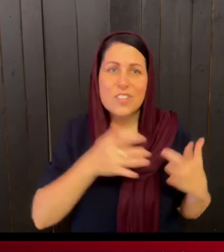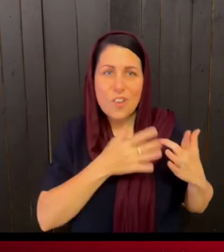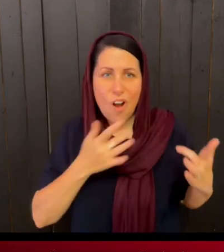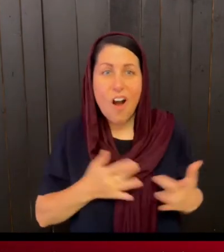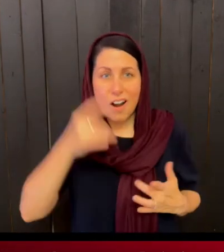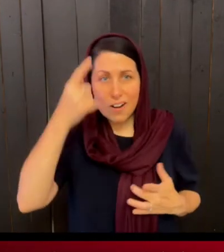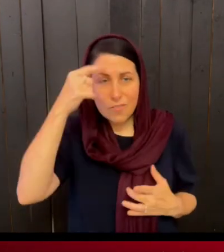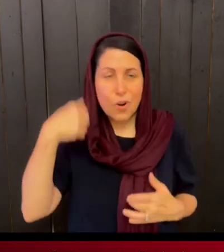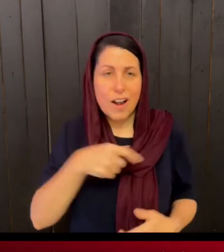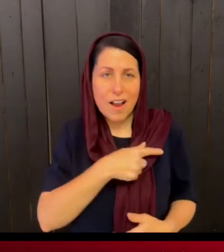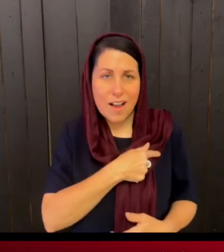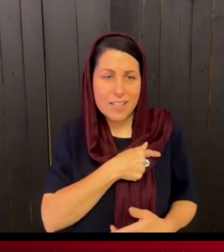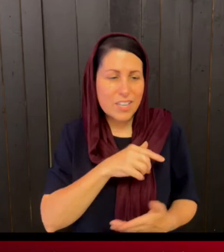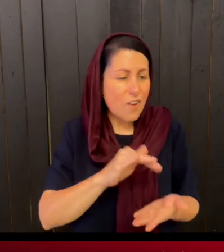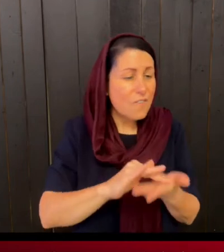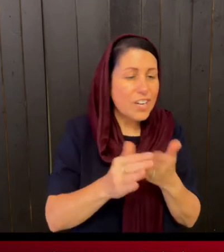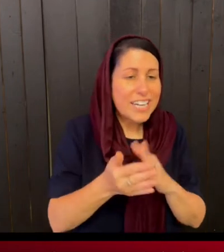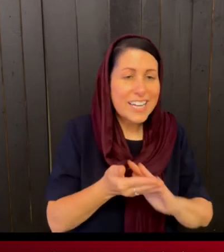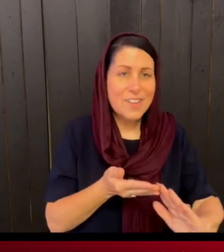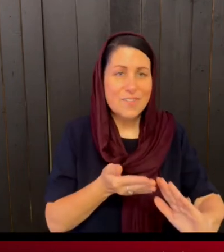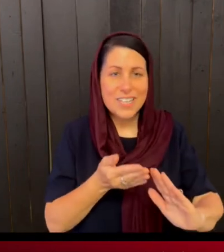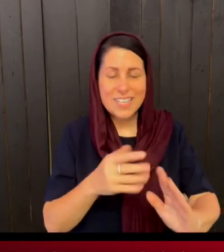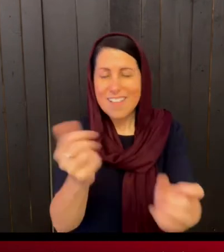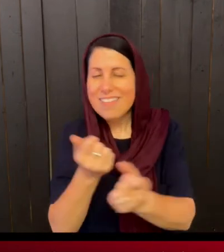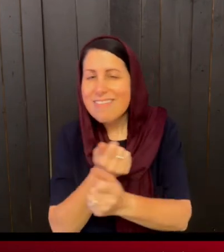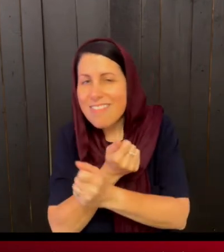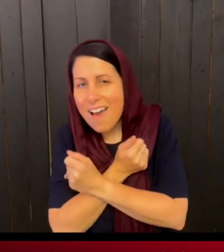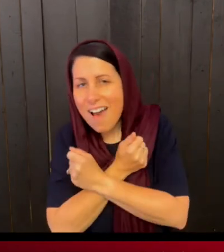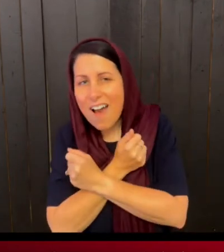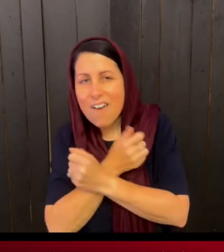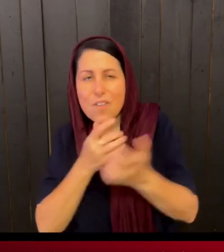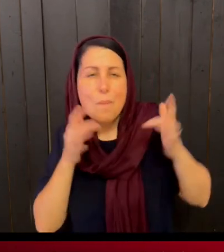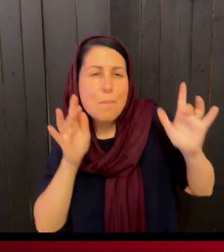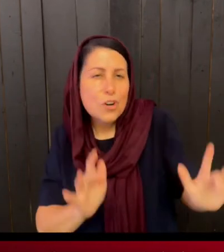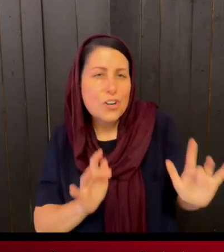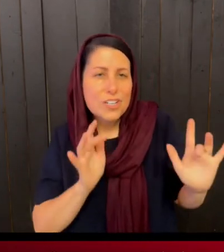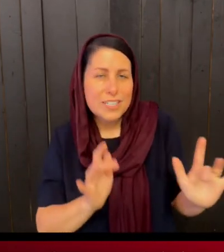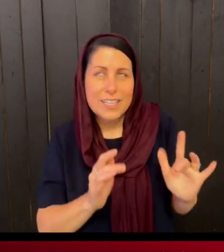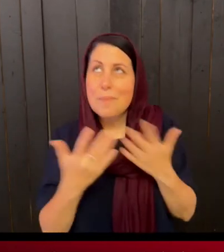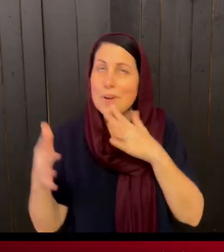that. Forgiveness, love, mercy. Praise God. Praise God.